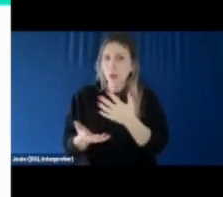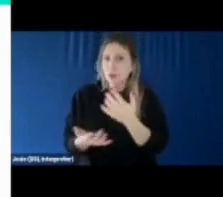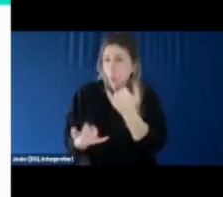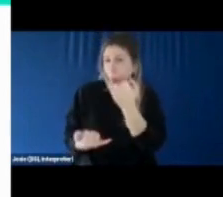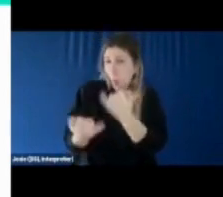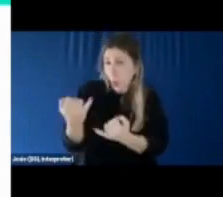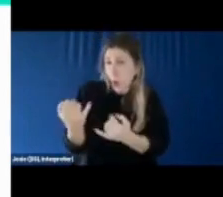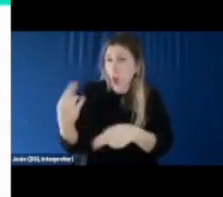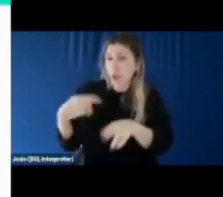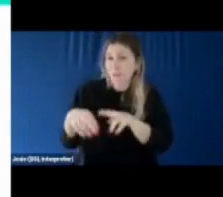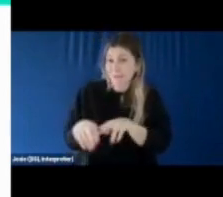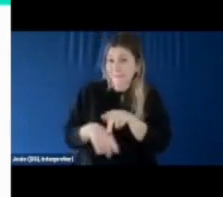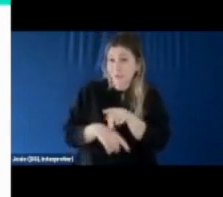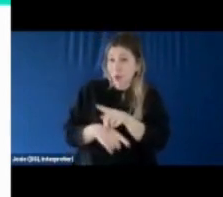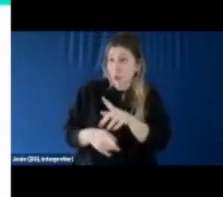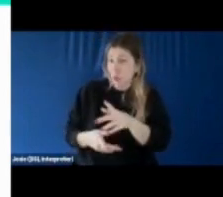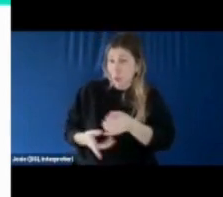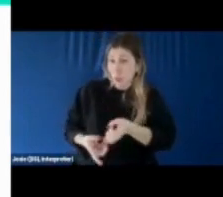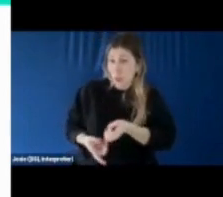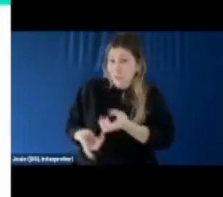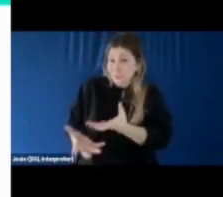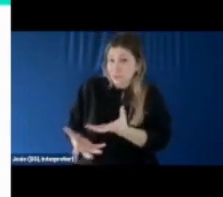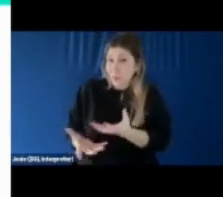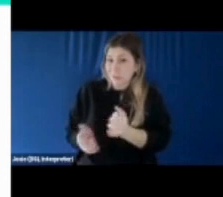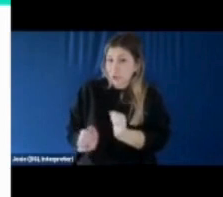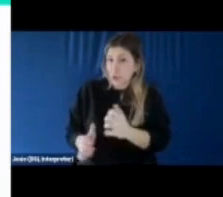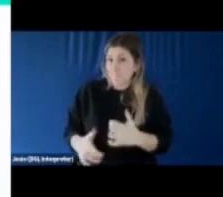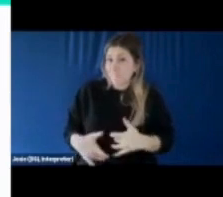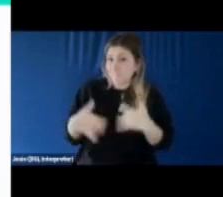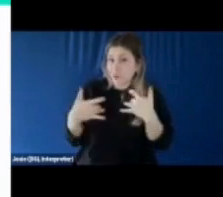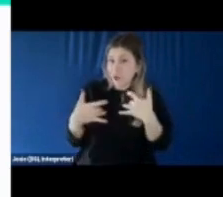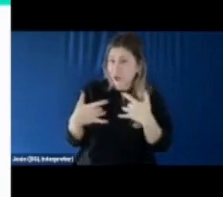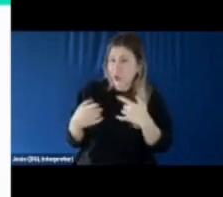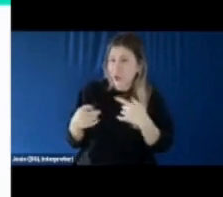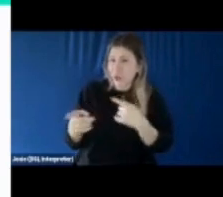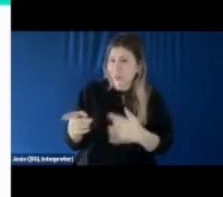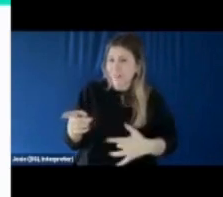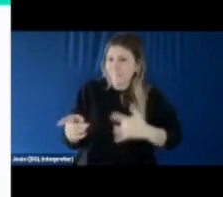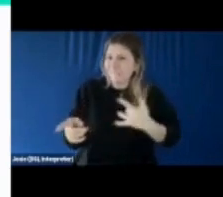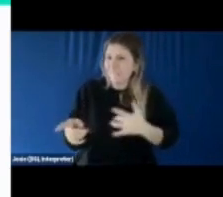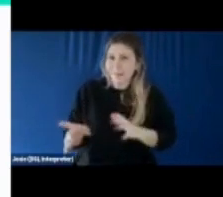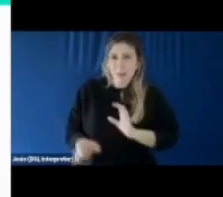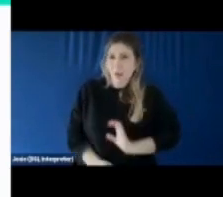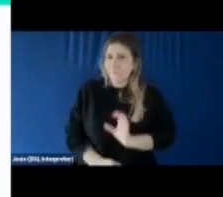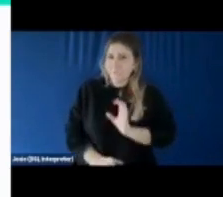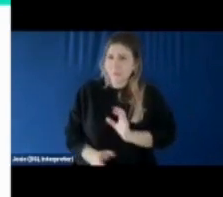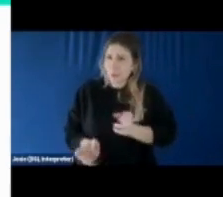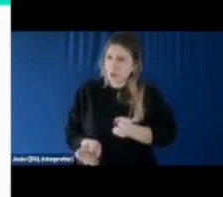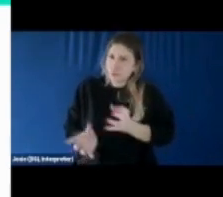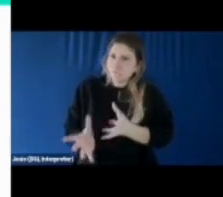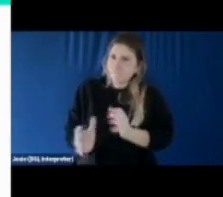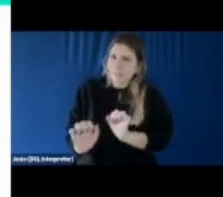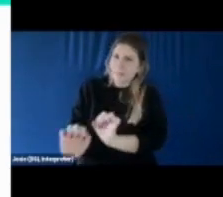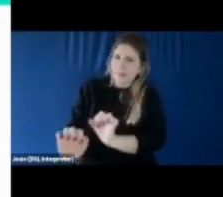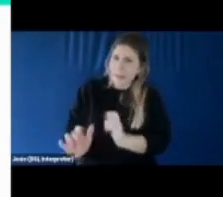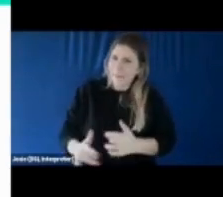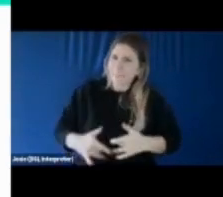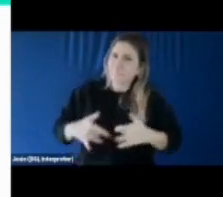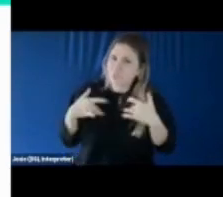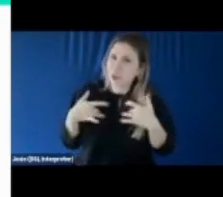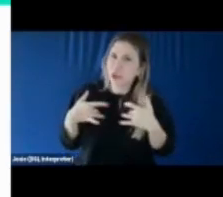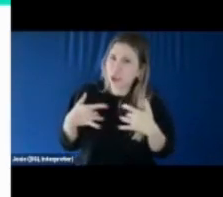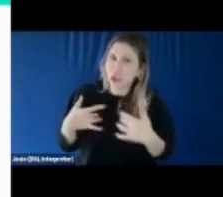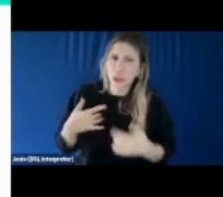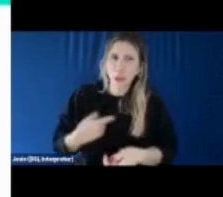expressing themselves. By agreeing or disagreeing or commenting with another concept, you might be creating a sort of social